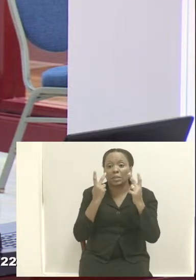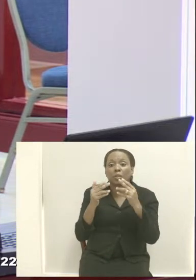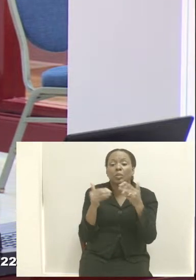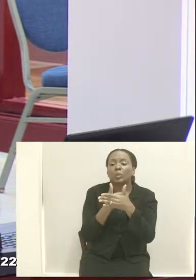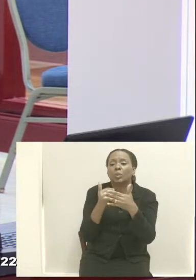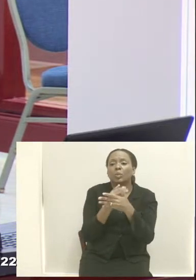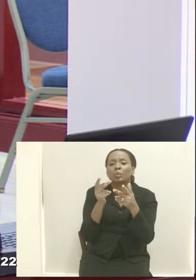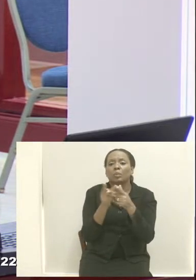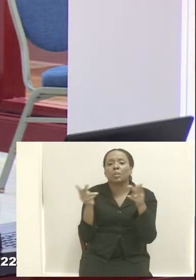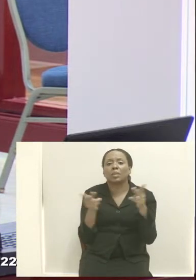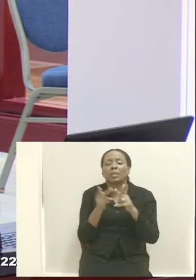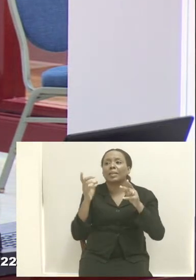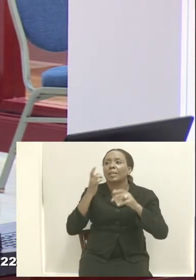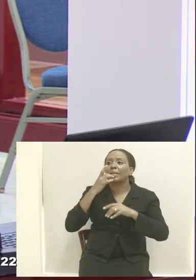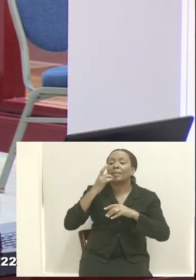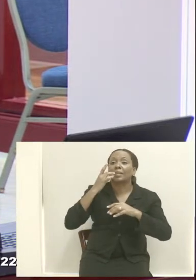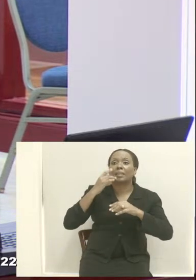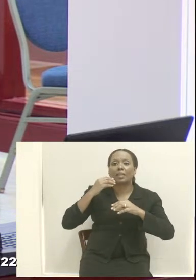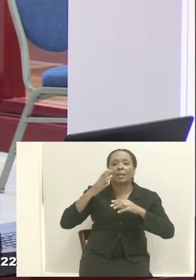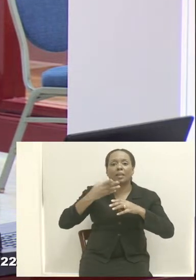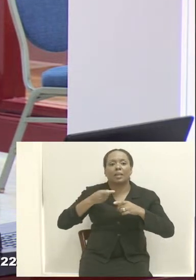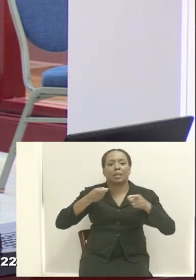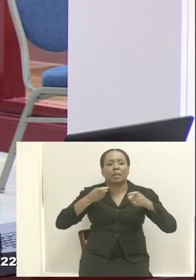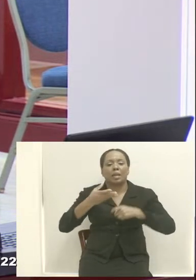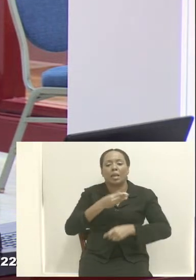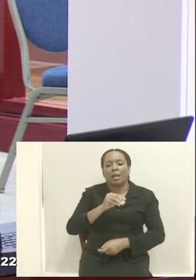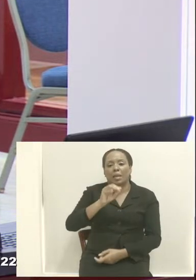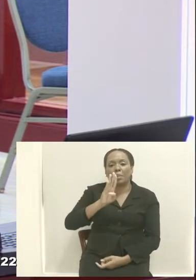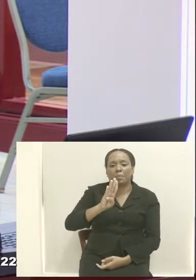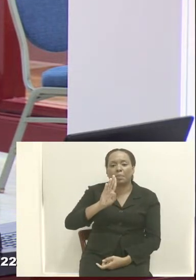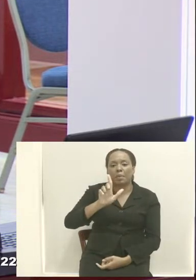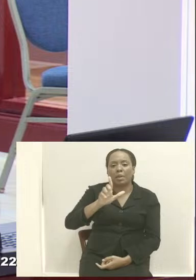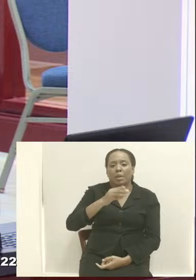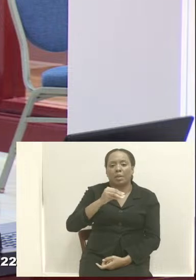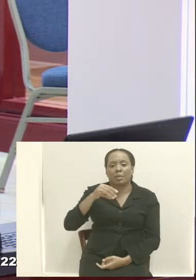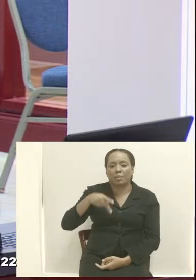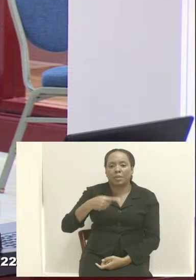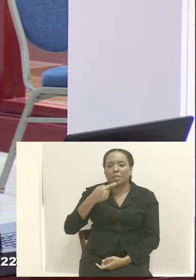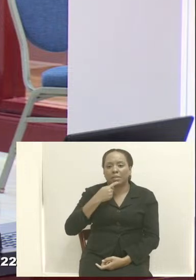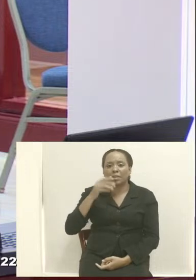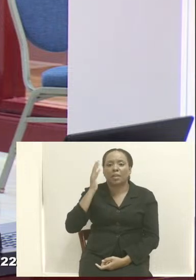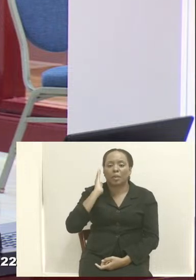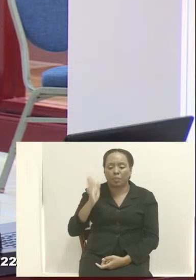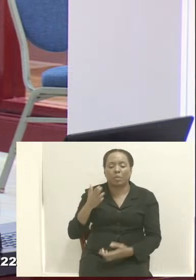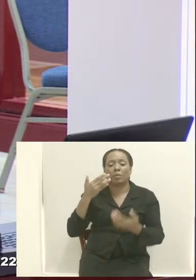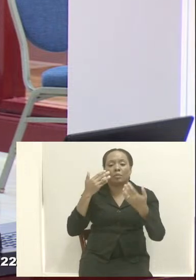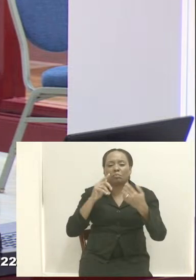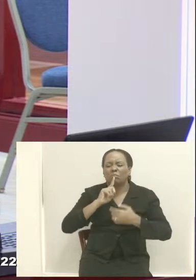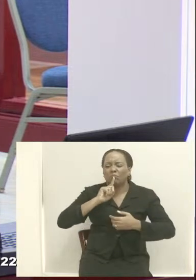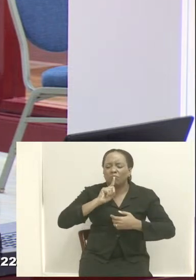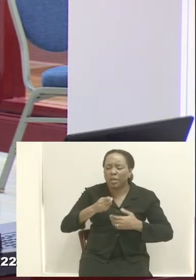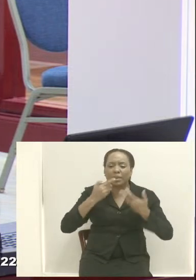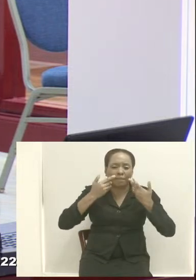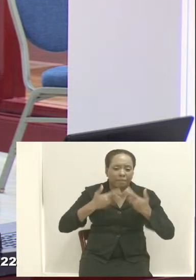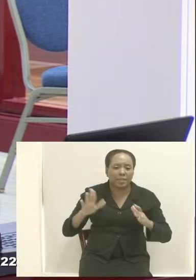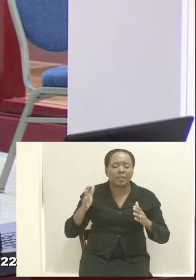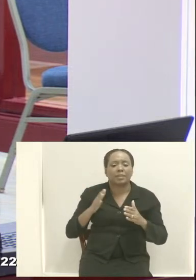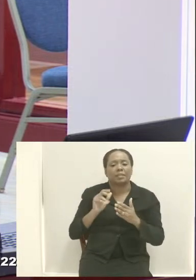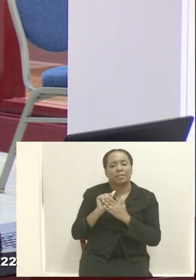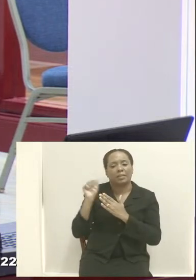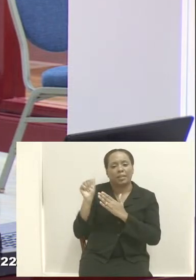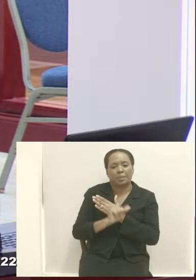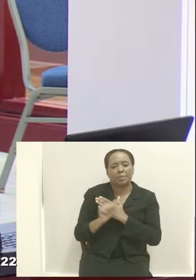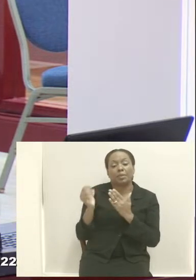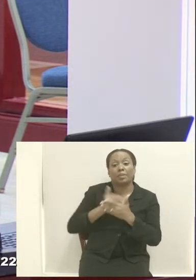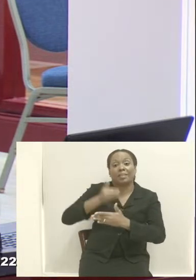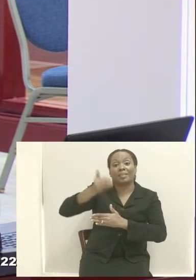has indicated that they'll definitely be completed by April. In terms of your particular constituency, I'm just trying to understand if the question